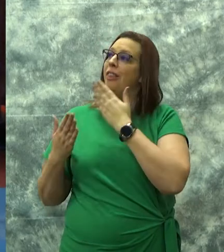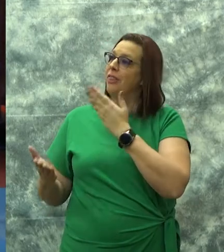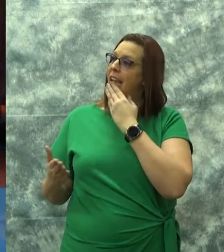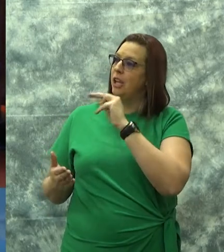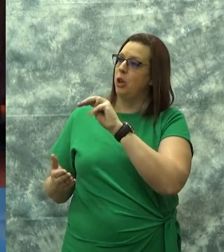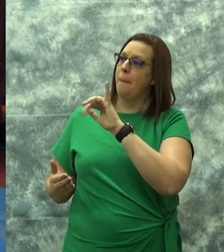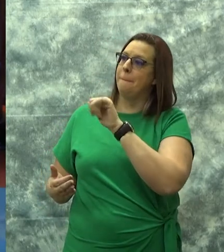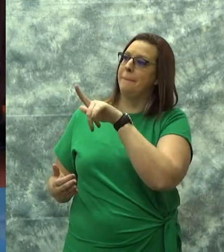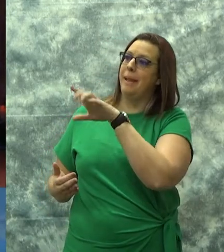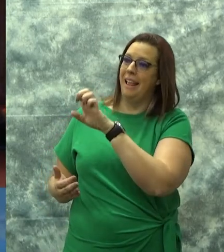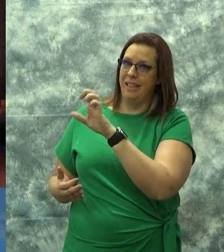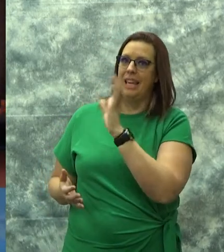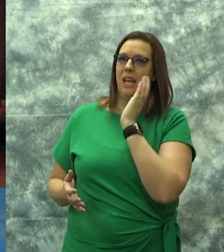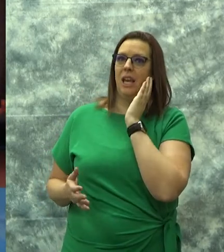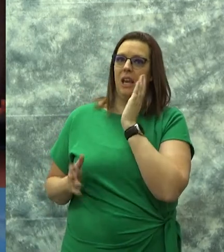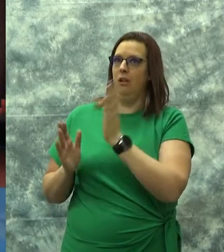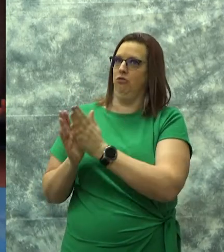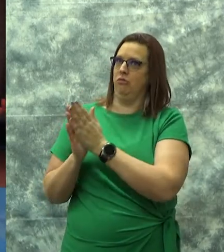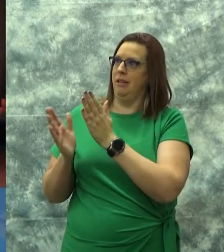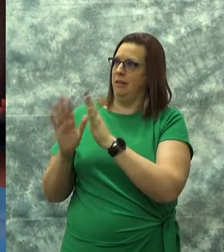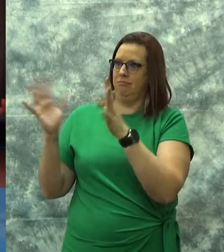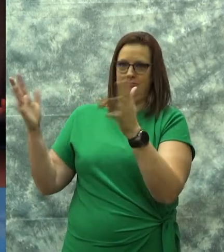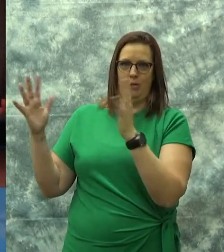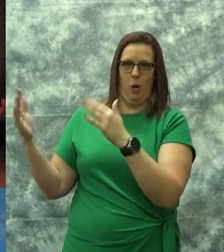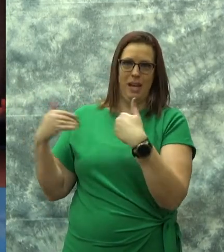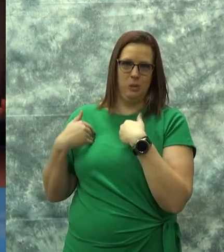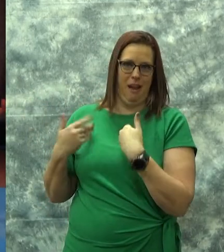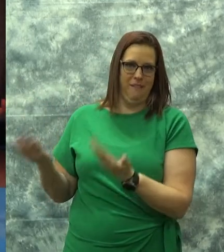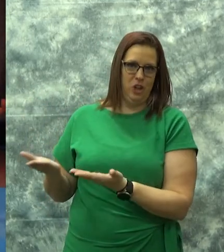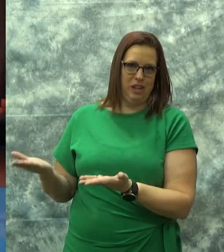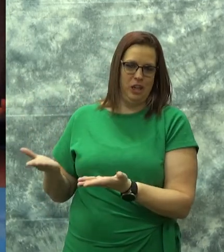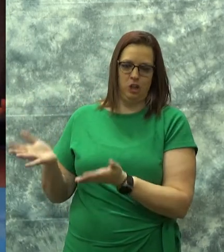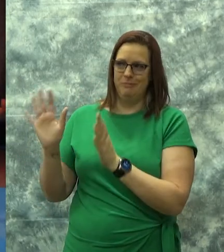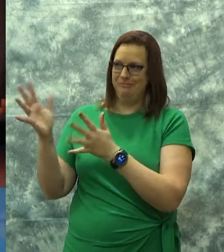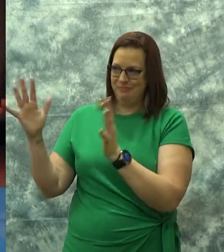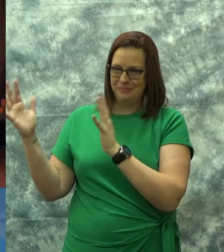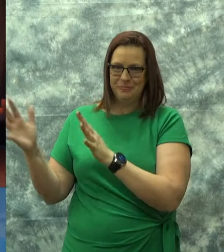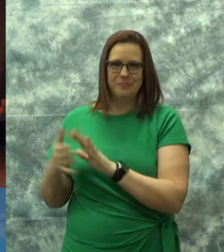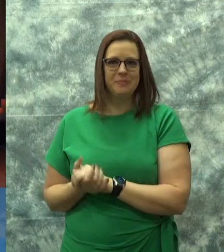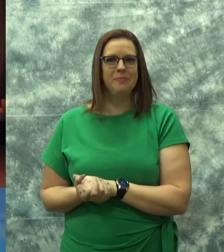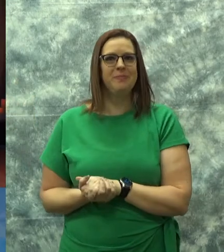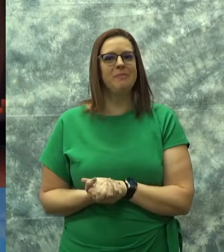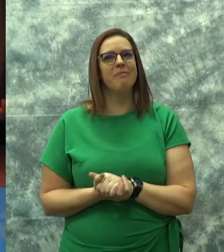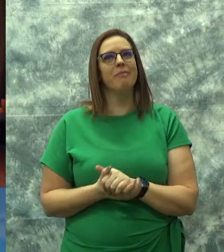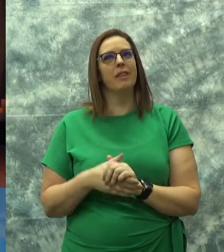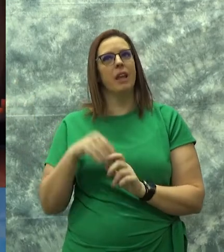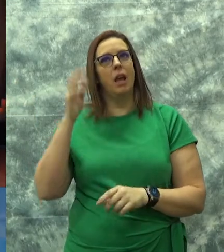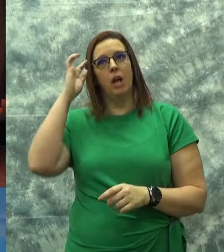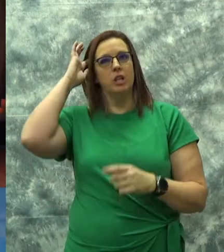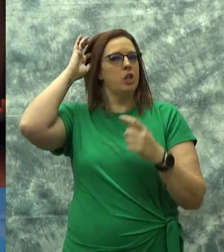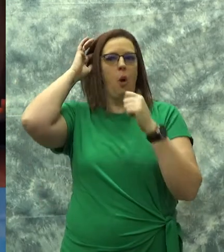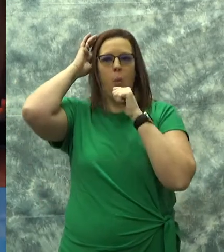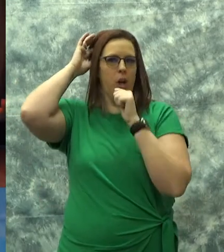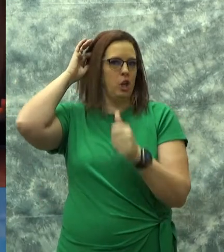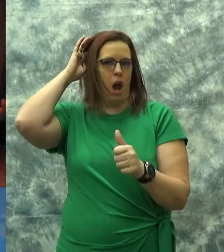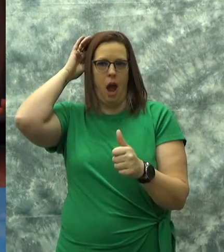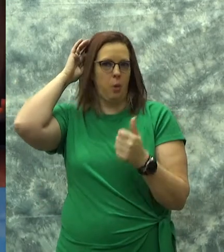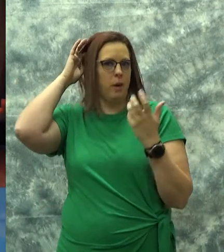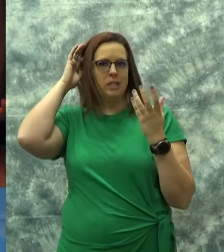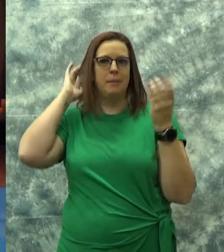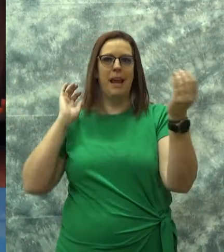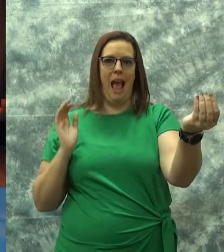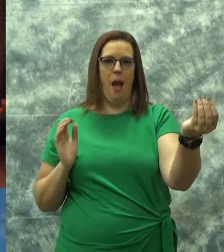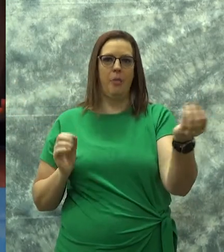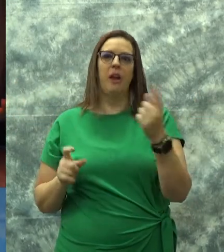today, Reverend Millie. It's been wonderful to serve with you. It's great to have her here. Huh? We're going to not be out in the